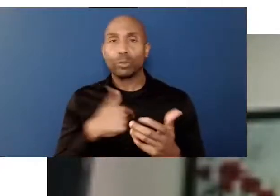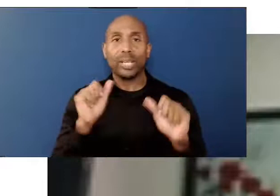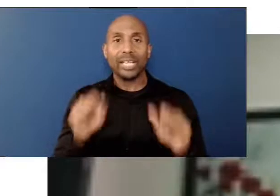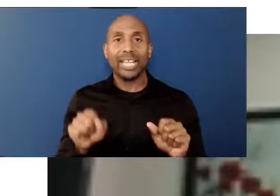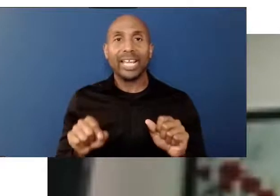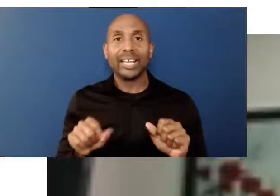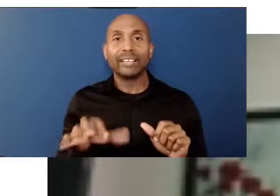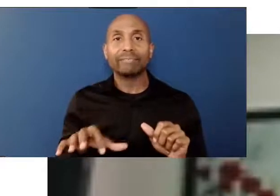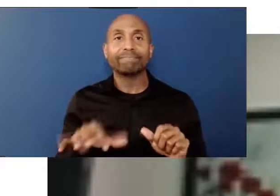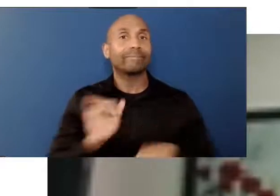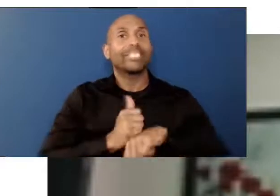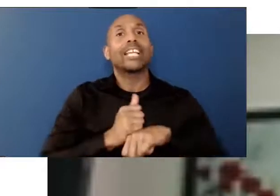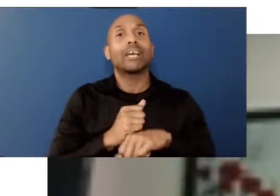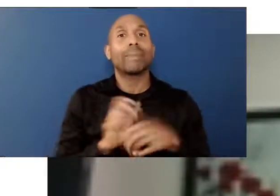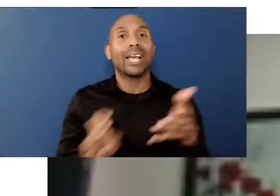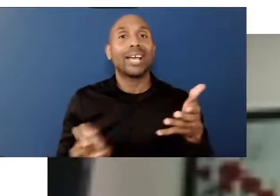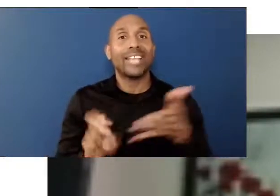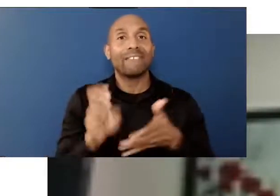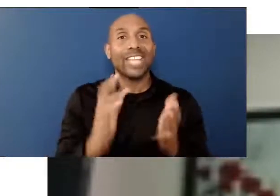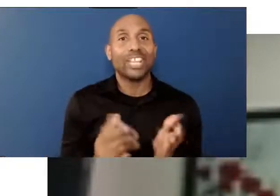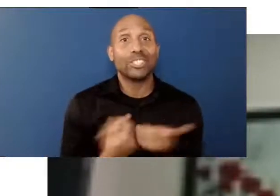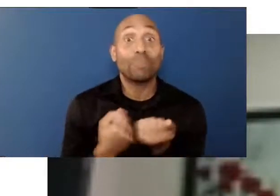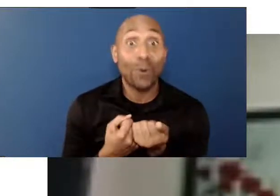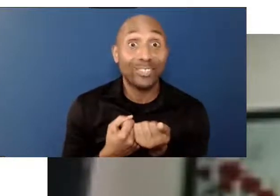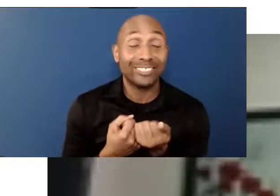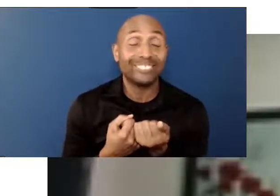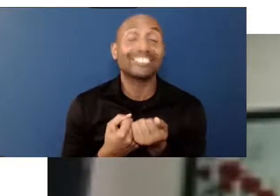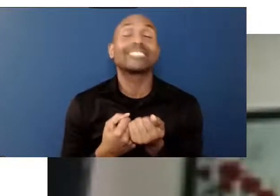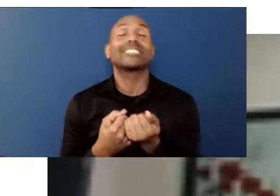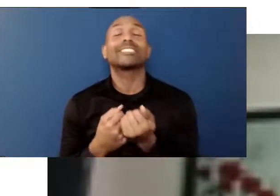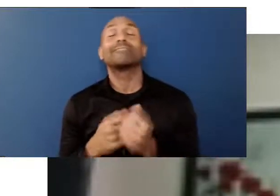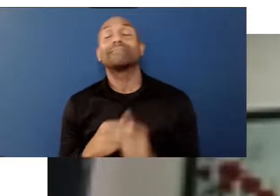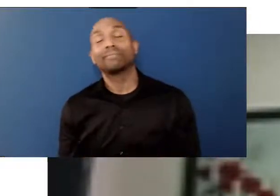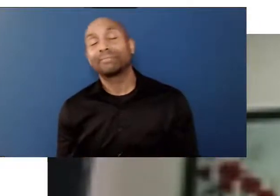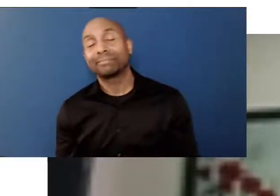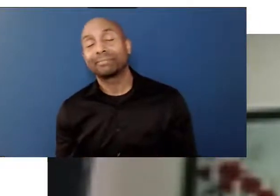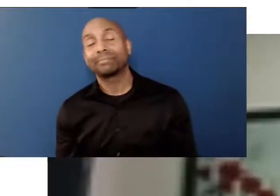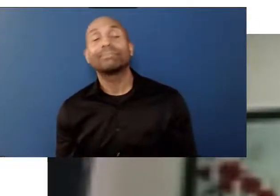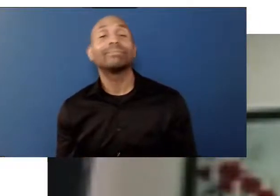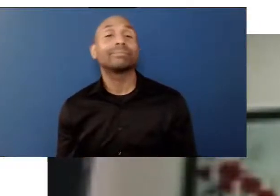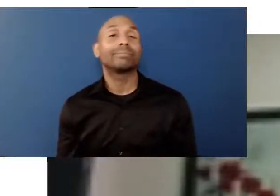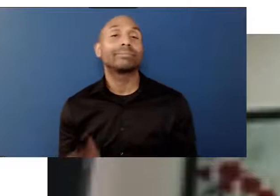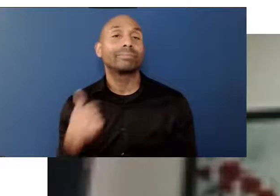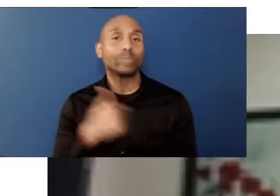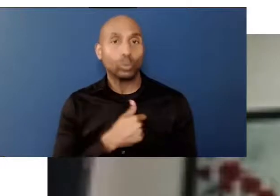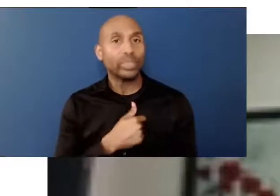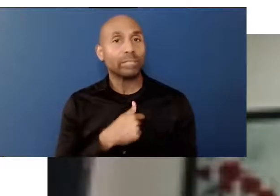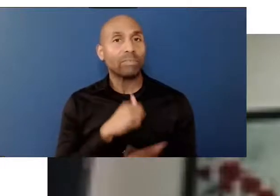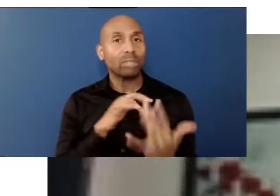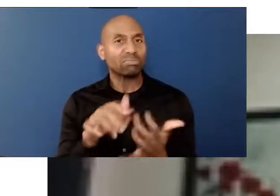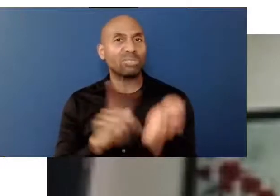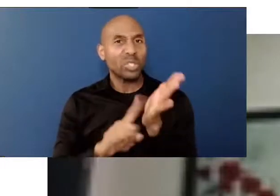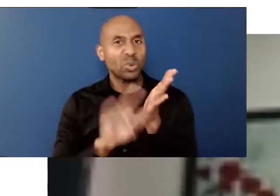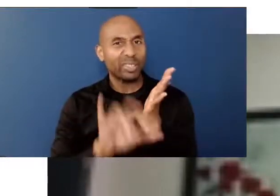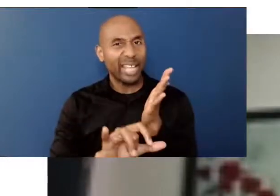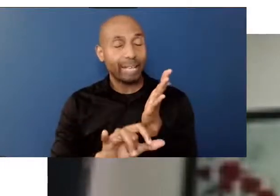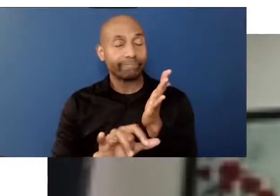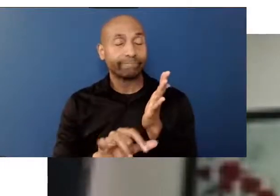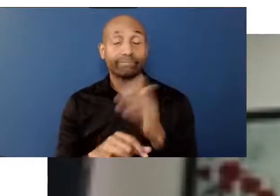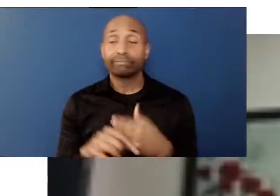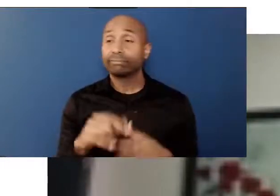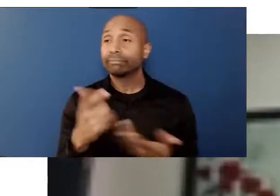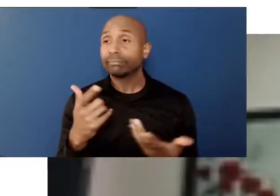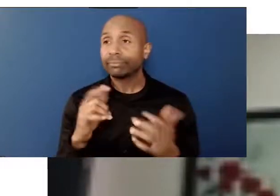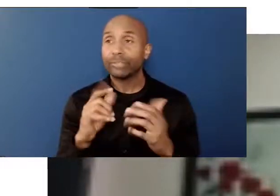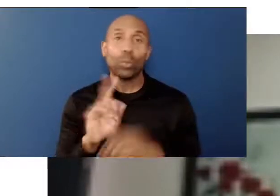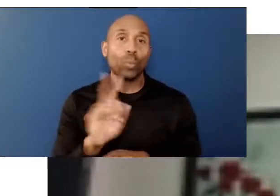services. And so we've been doing that work and looking at what opportunities there are to improve navigation services